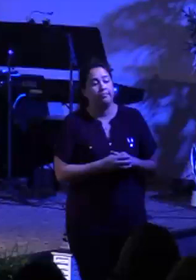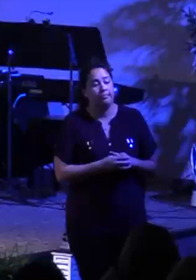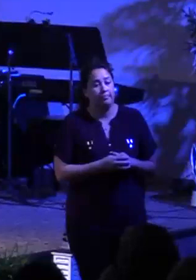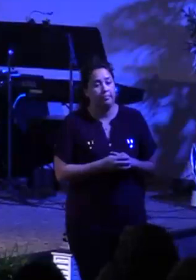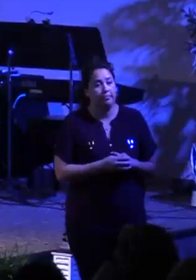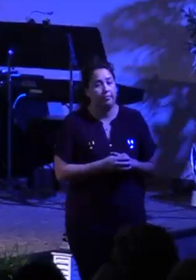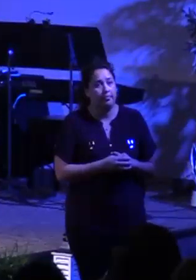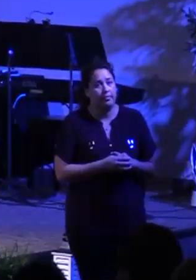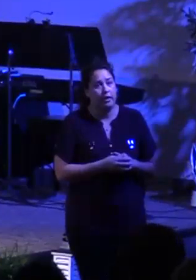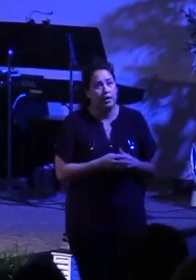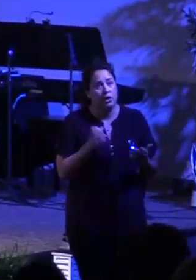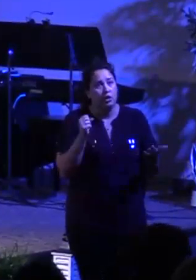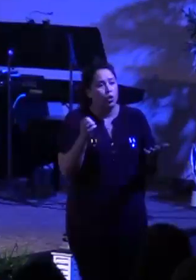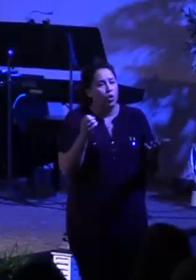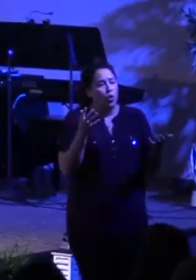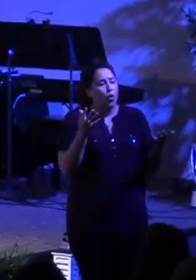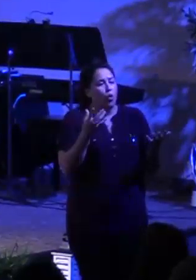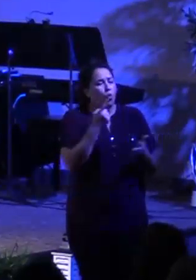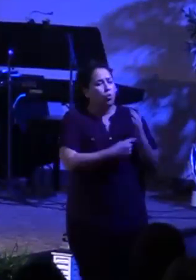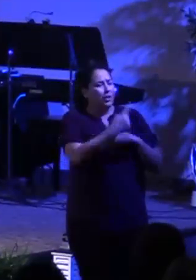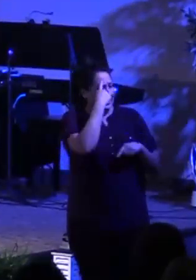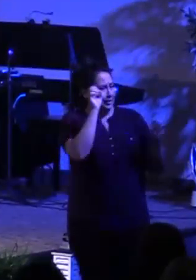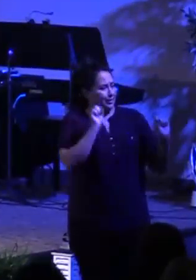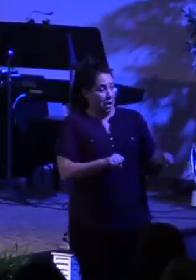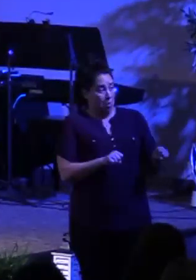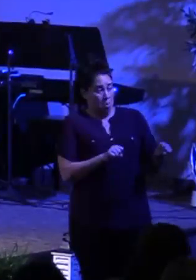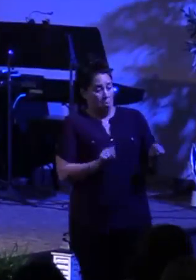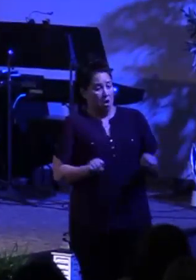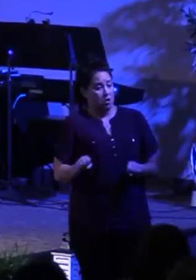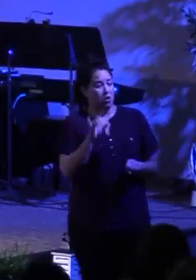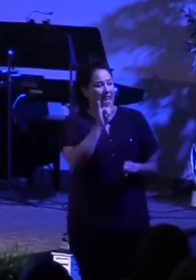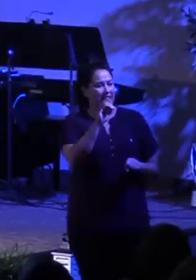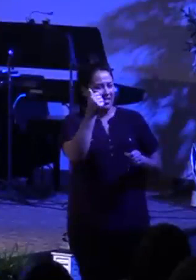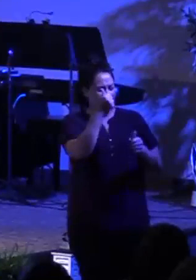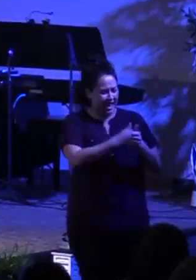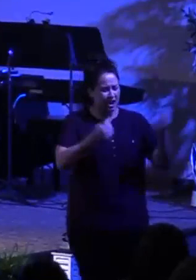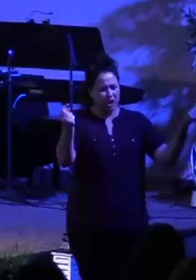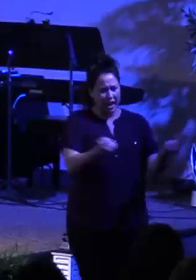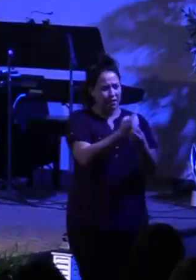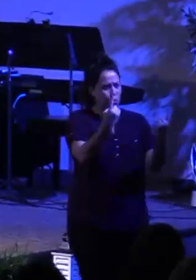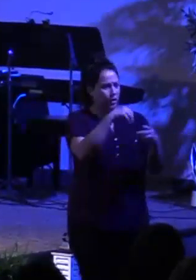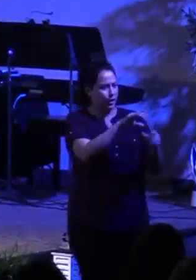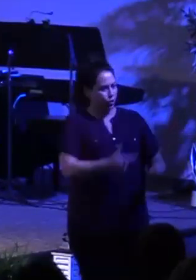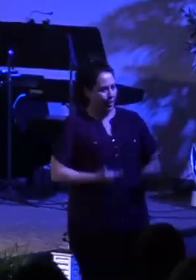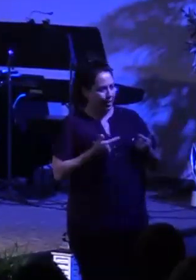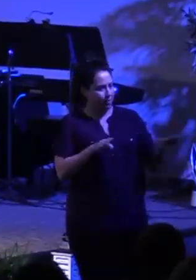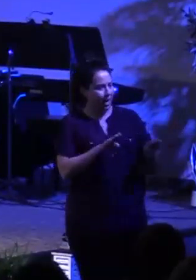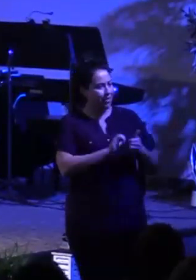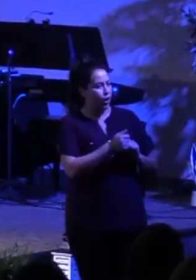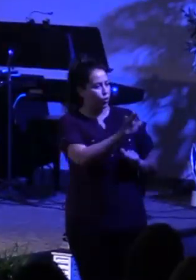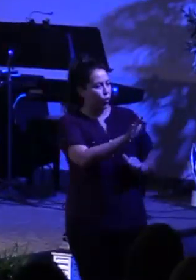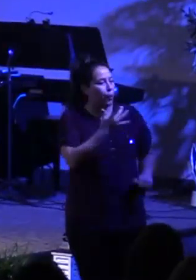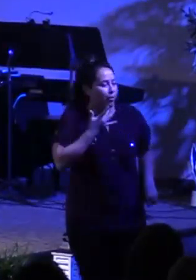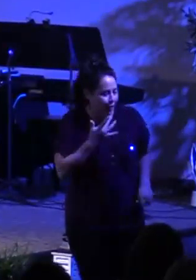What are the odds of every single person in your life around you behaving exactly the way you want them to behave?